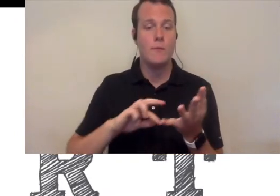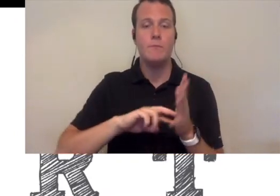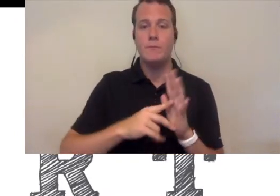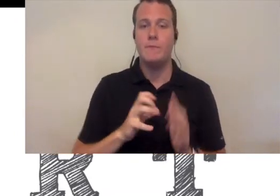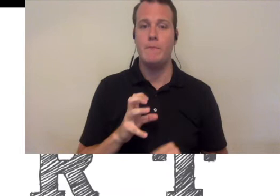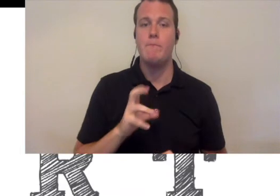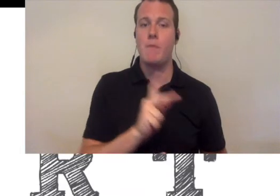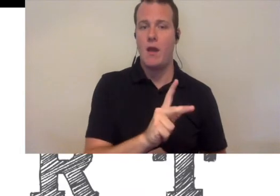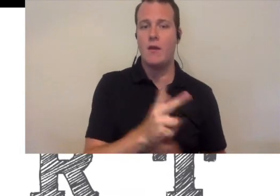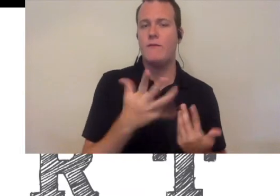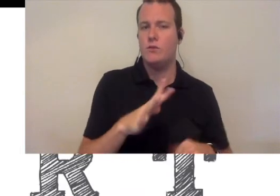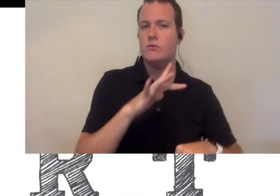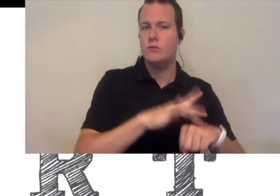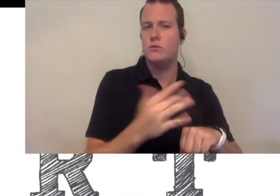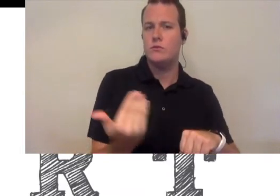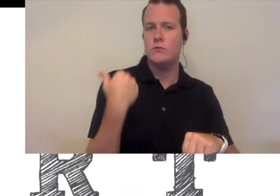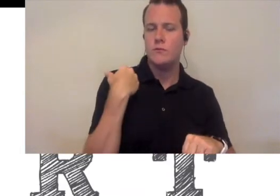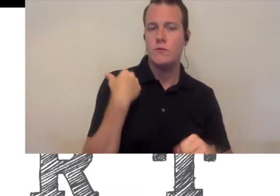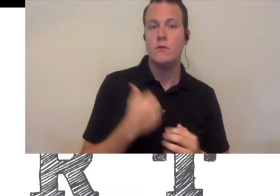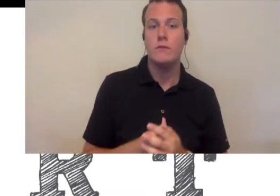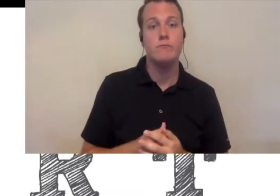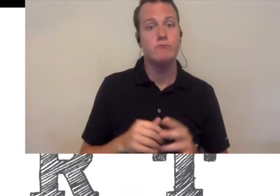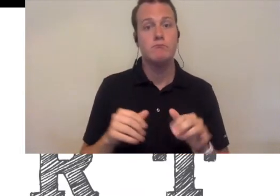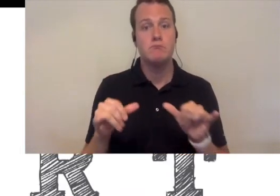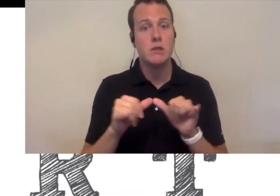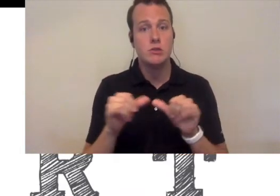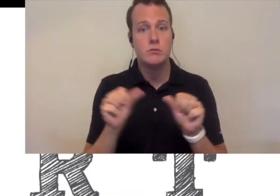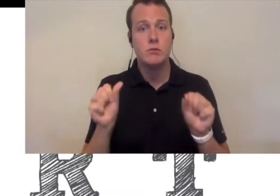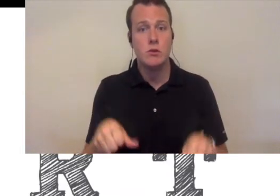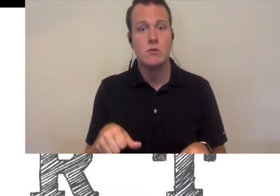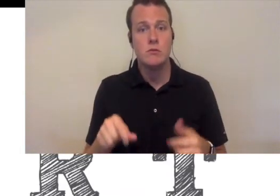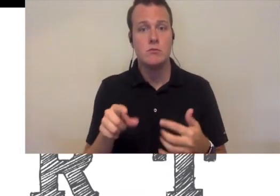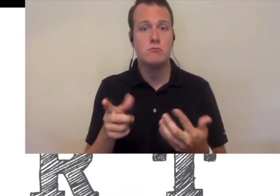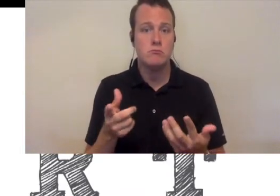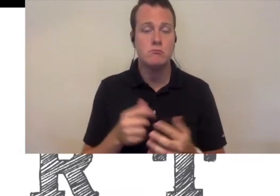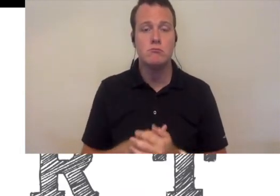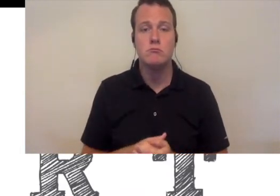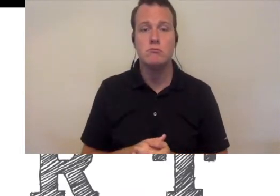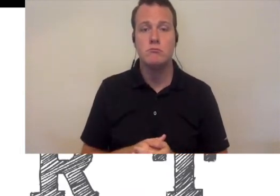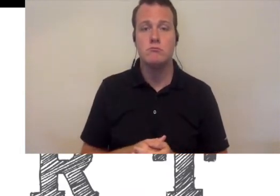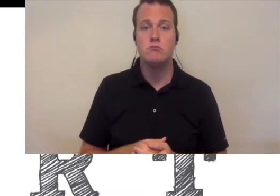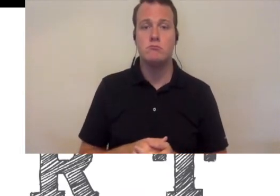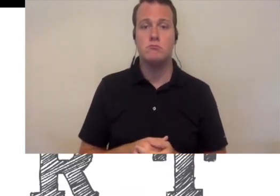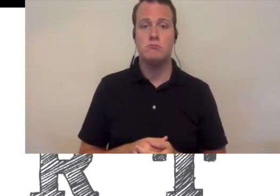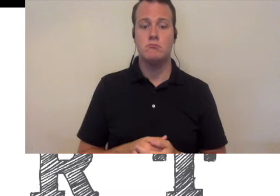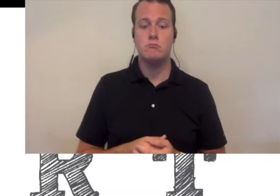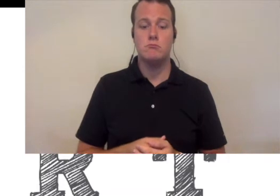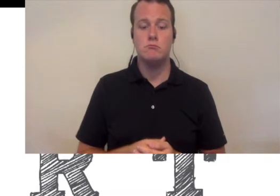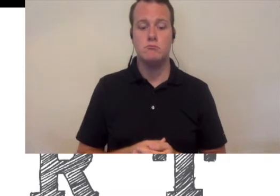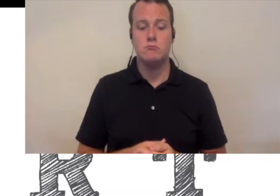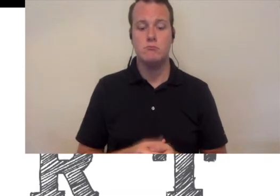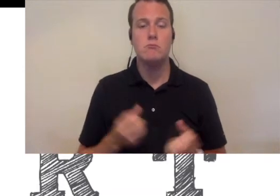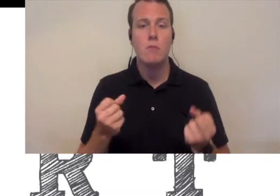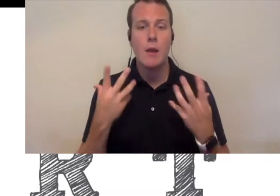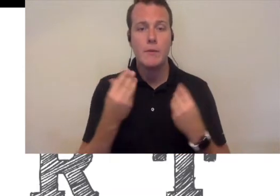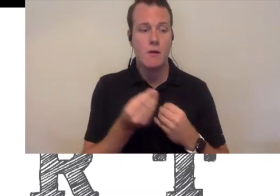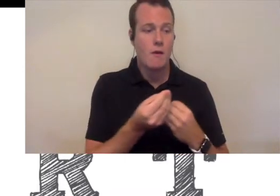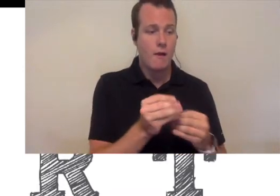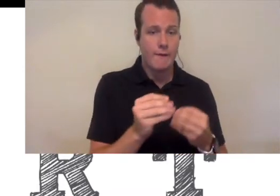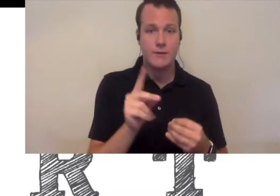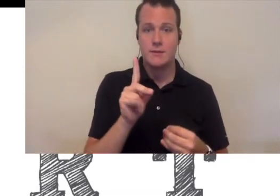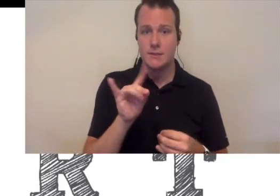offices. That's measurable. You can measure then how many of those offices did you actually go